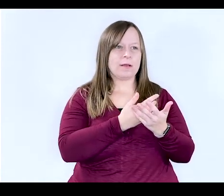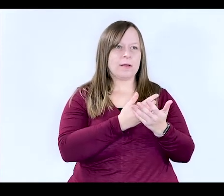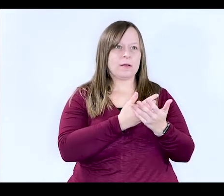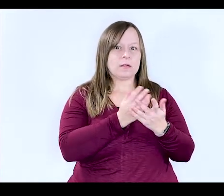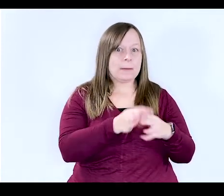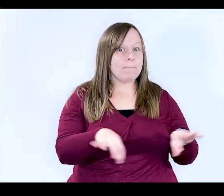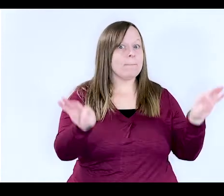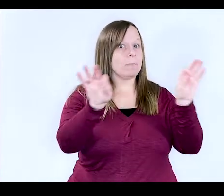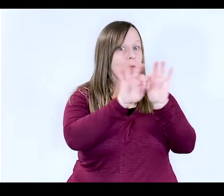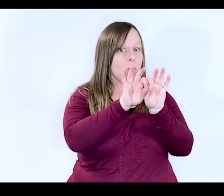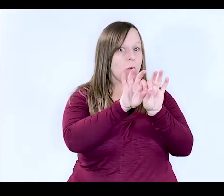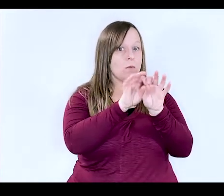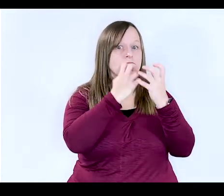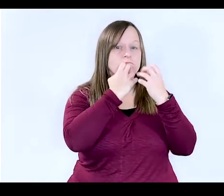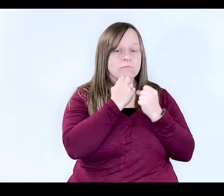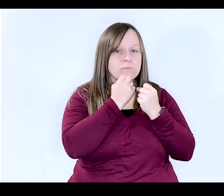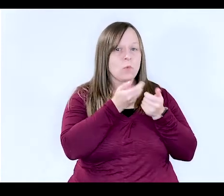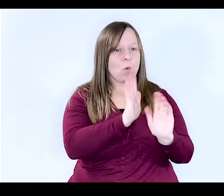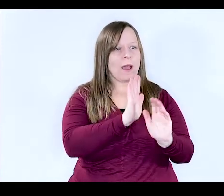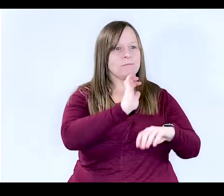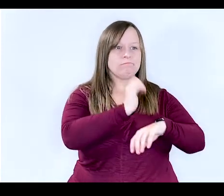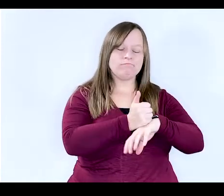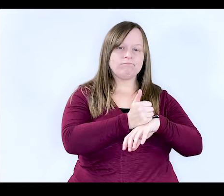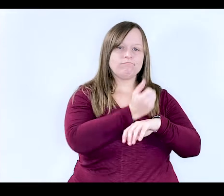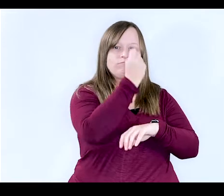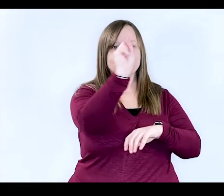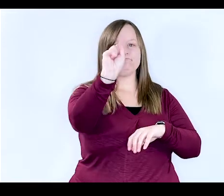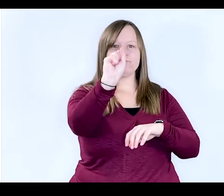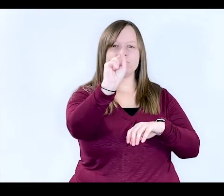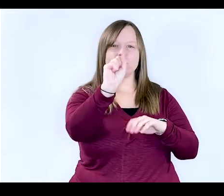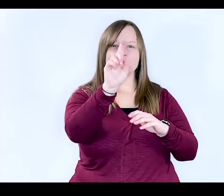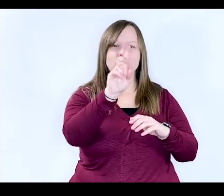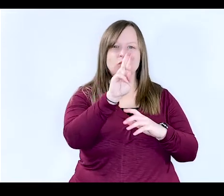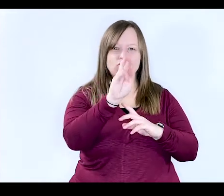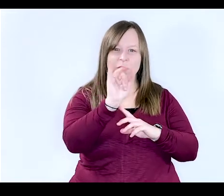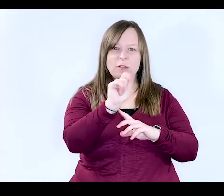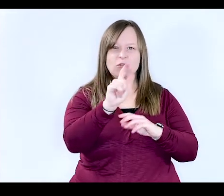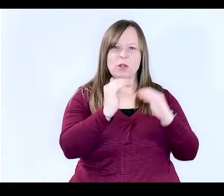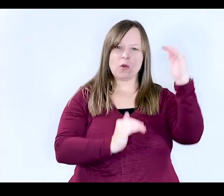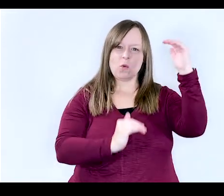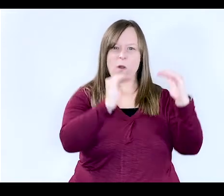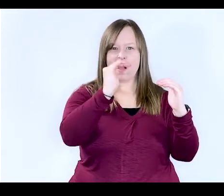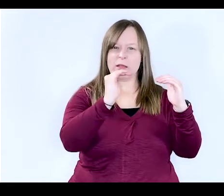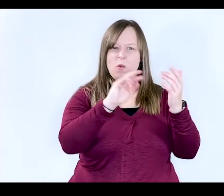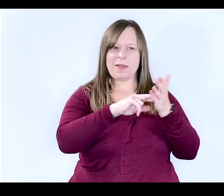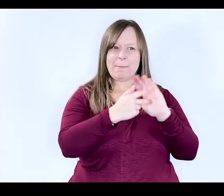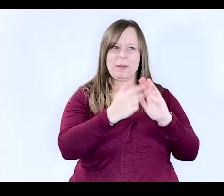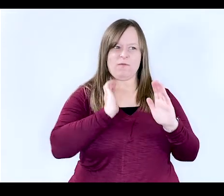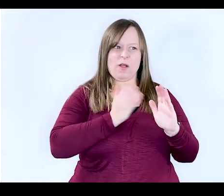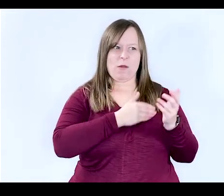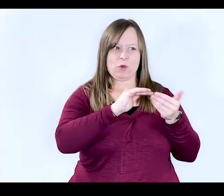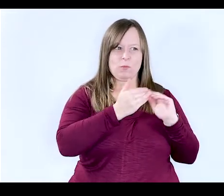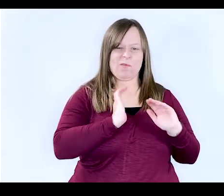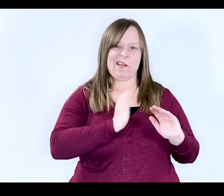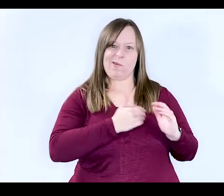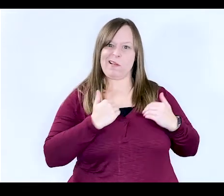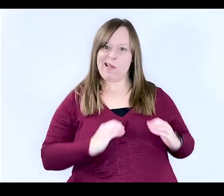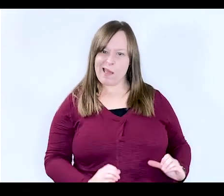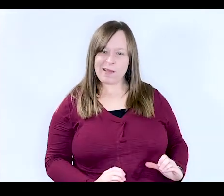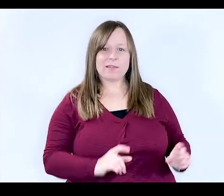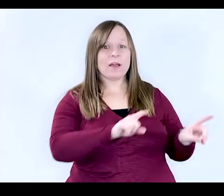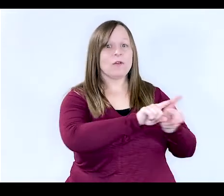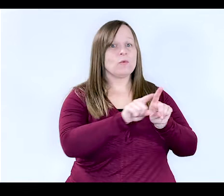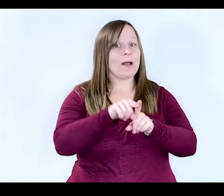a very meaningful way, taking a stance on racial equality and exactly what that means for our communities and our